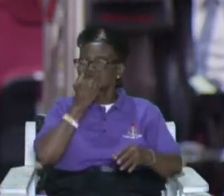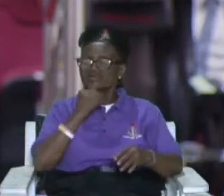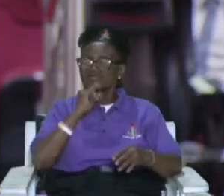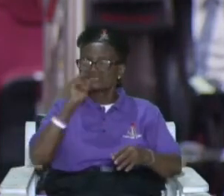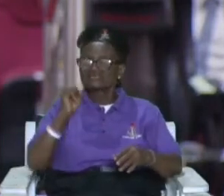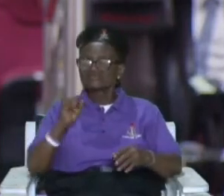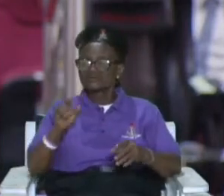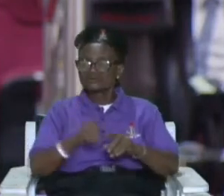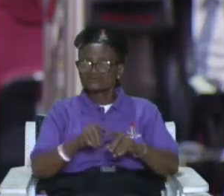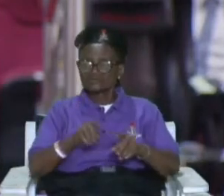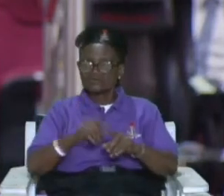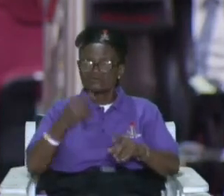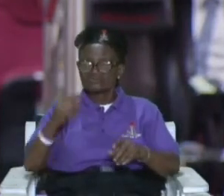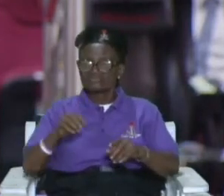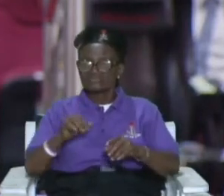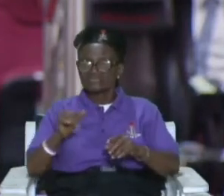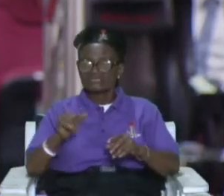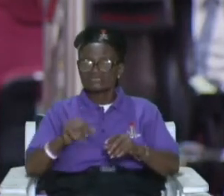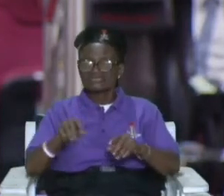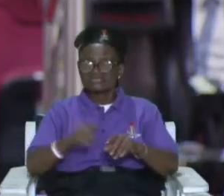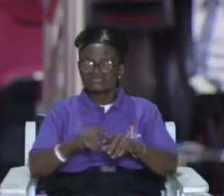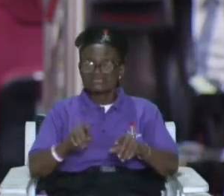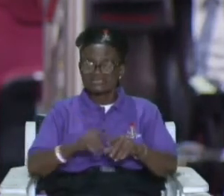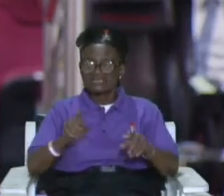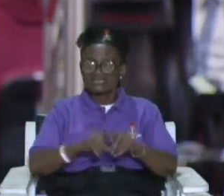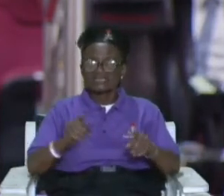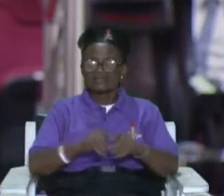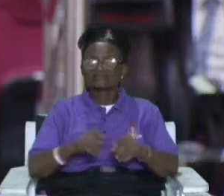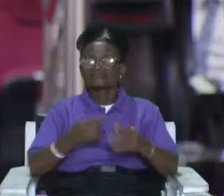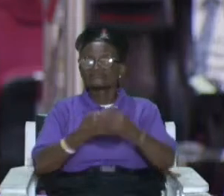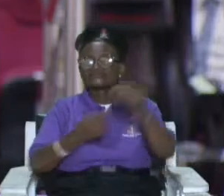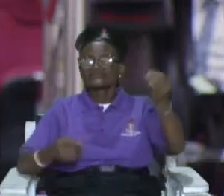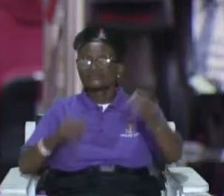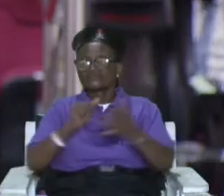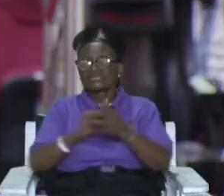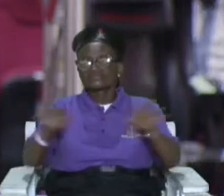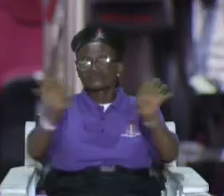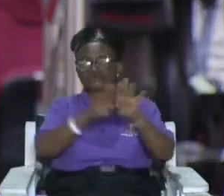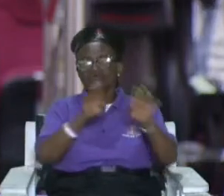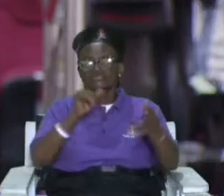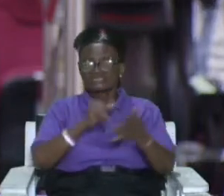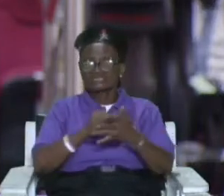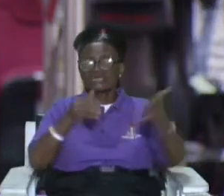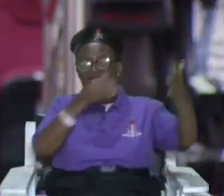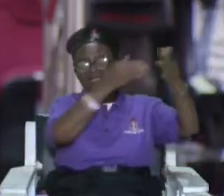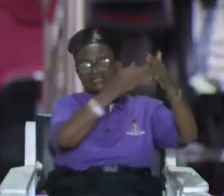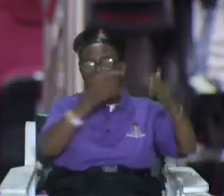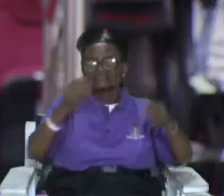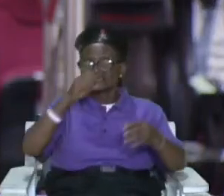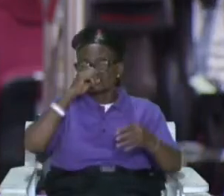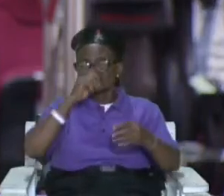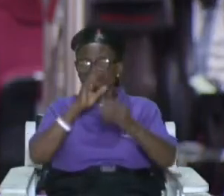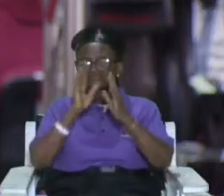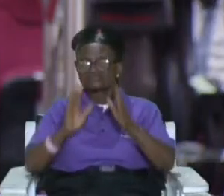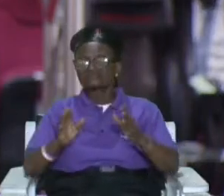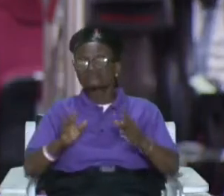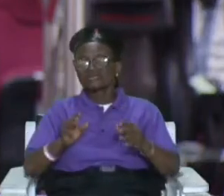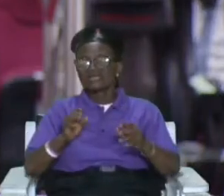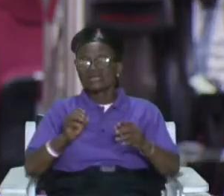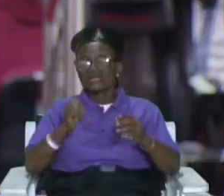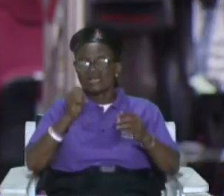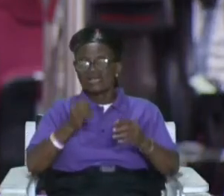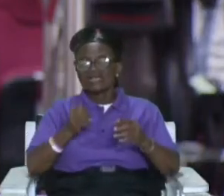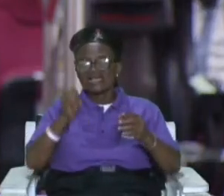against the Egyptians. Exodus 14, from verse 23 to